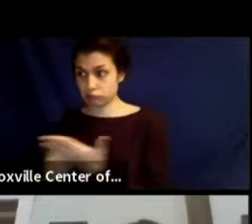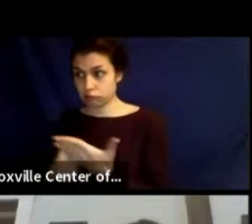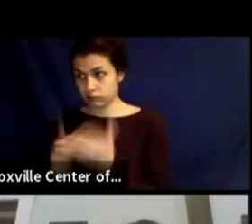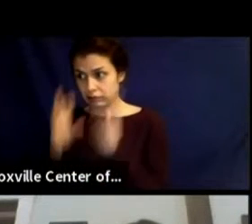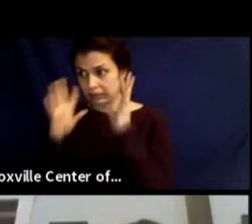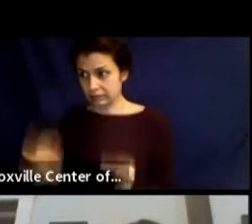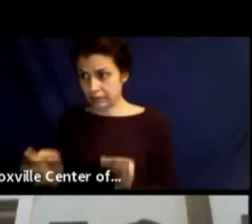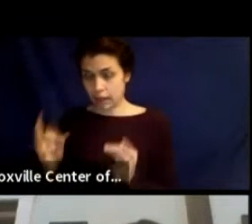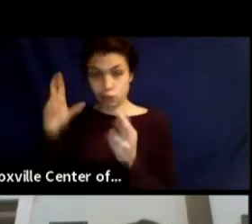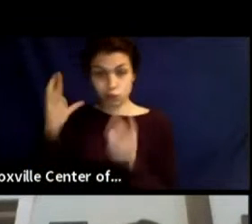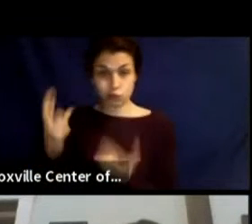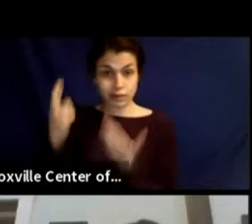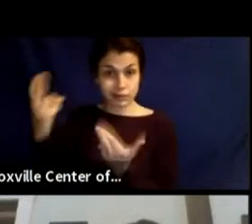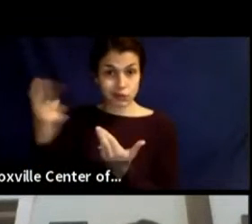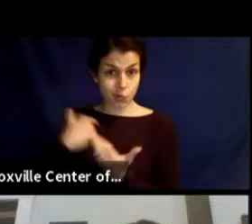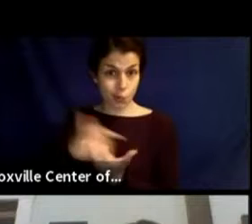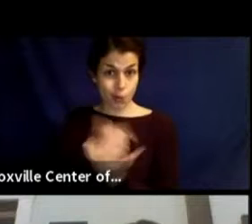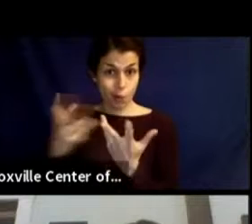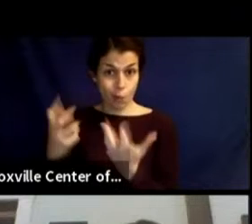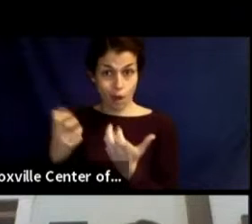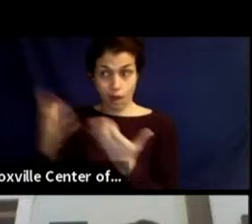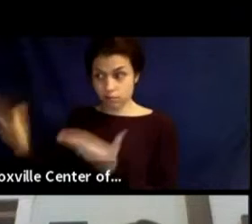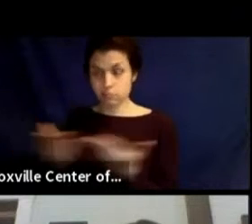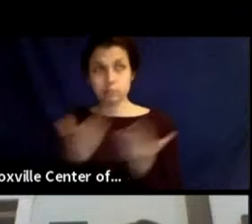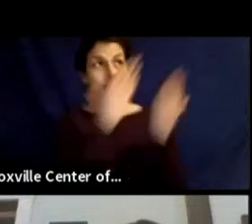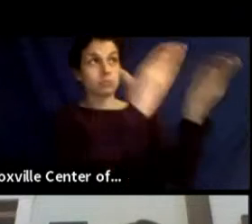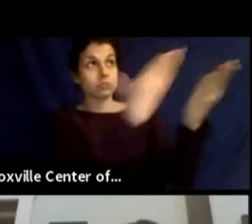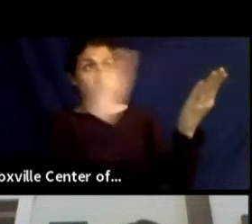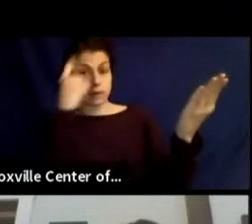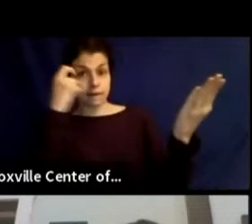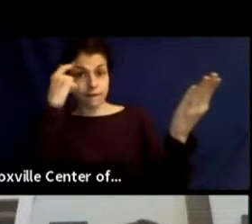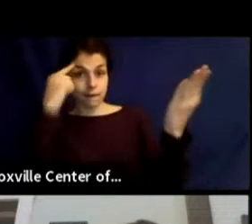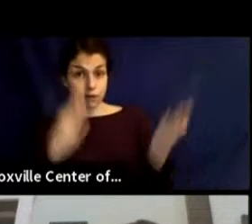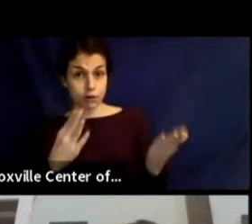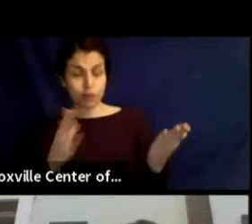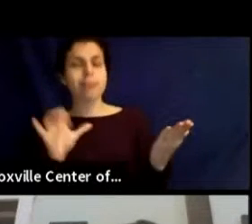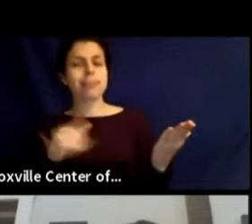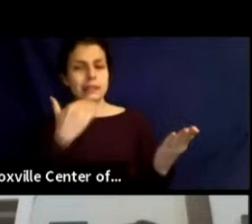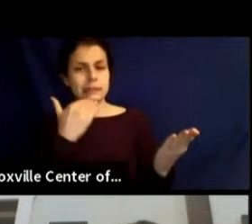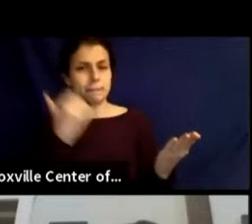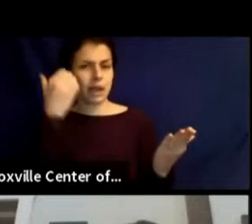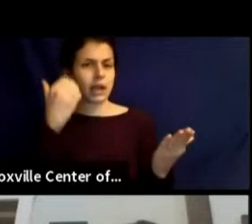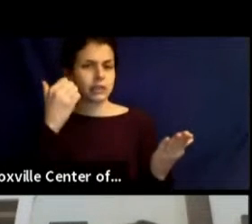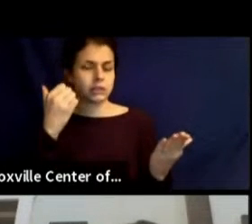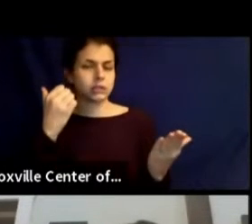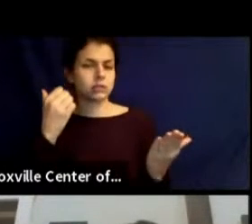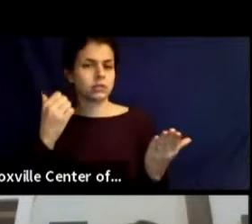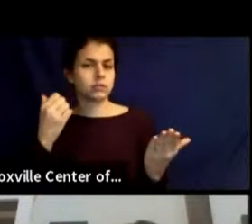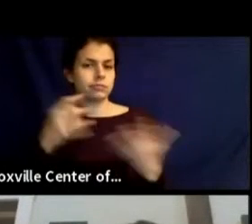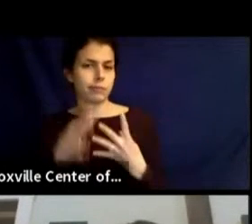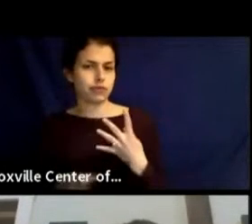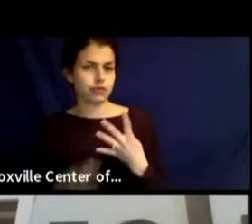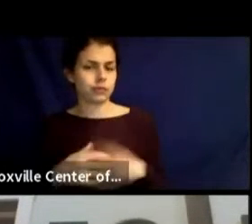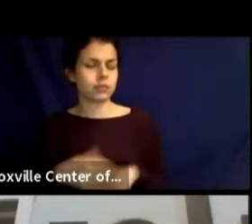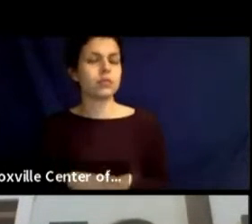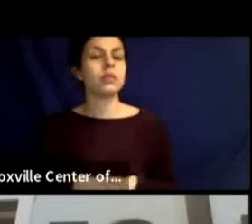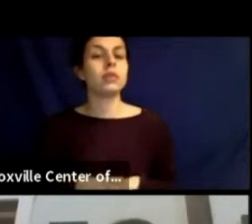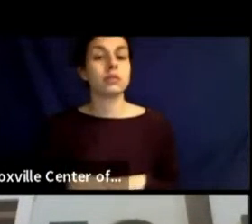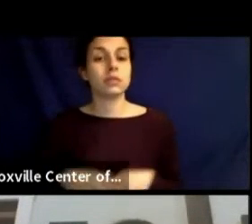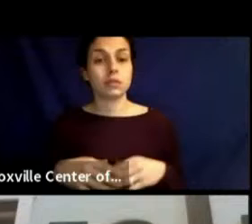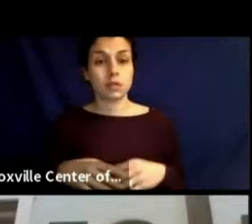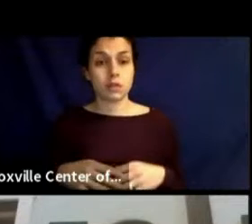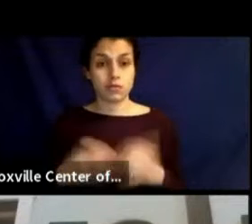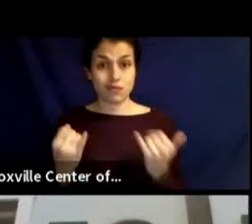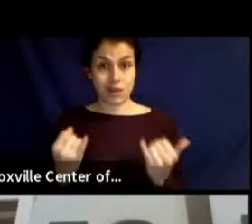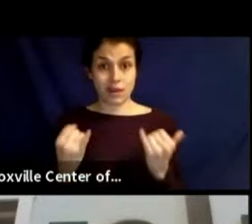our desires, that would be best for us. When I put this together, the one that we are